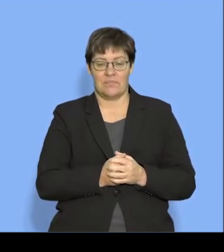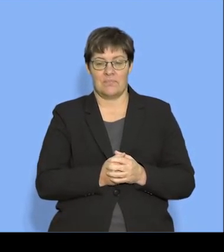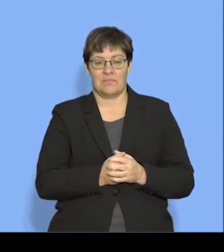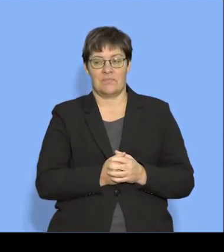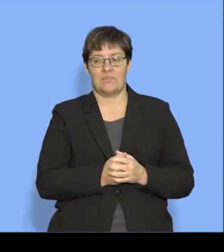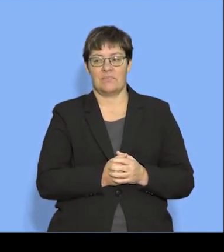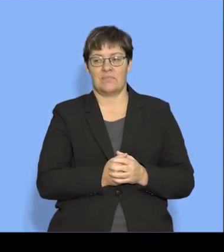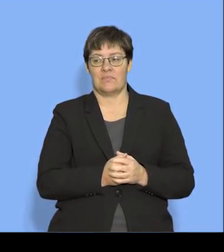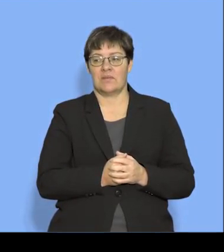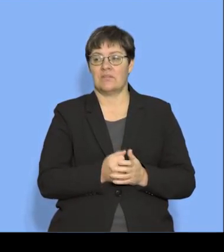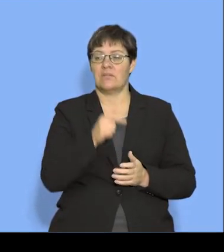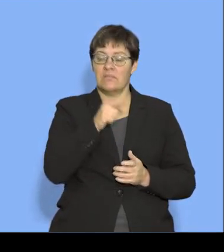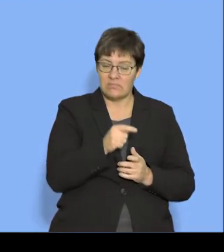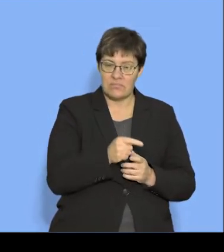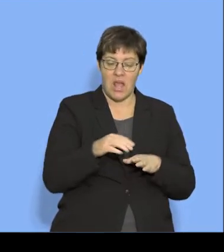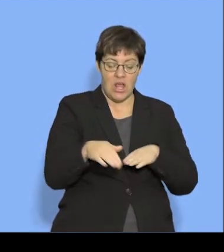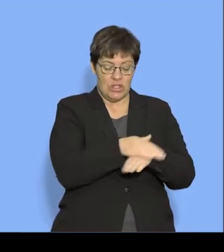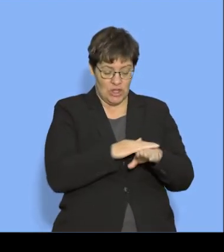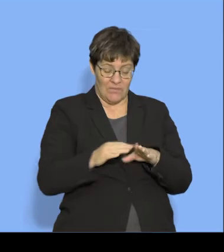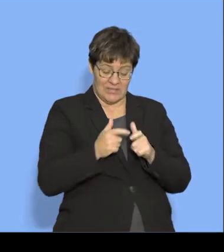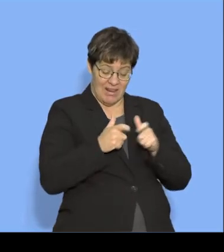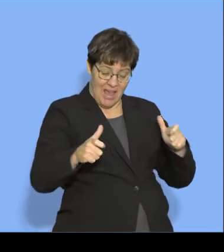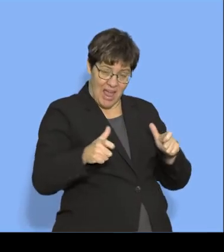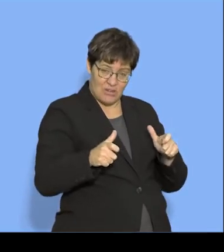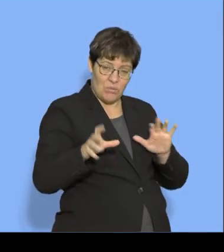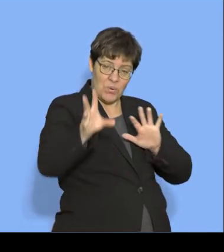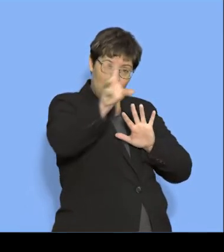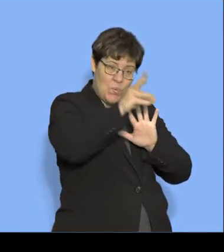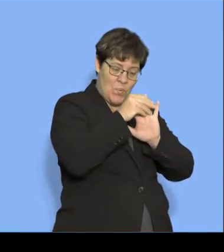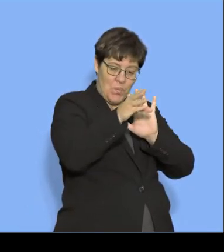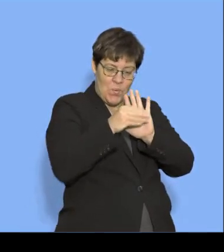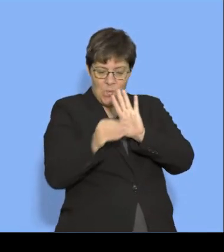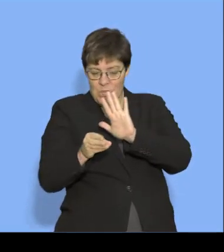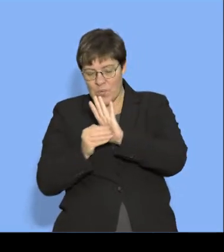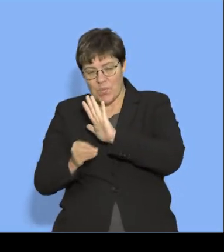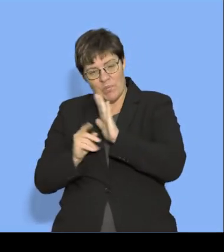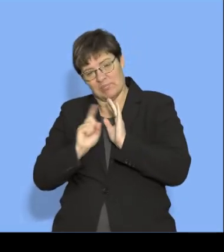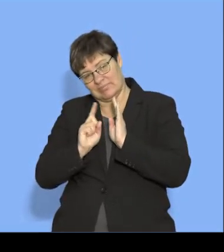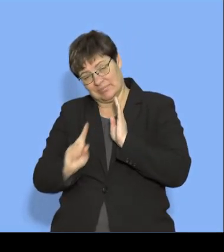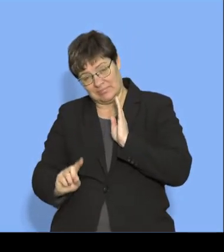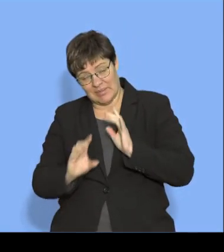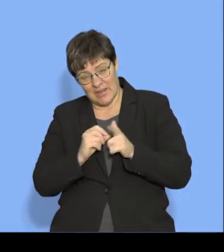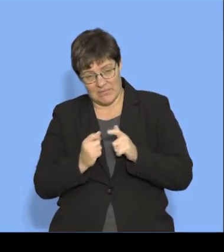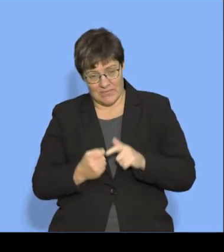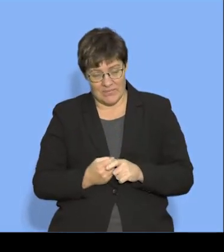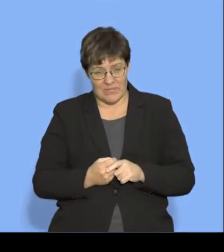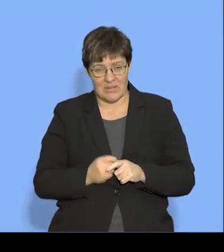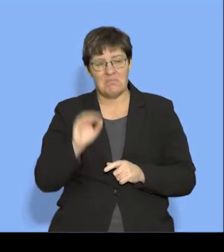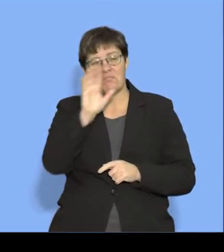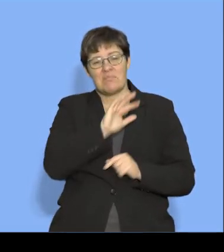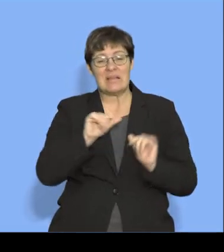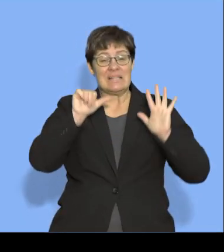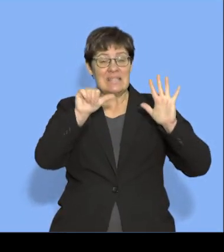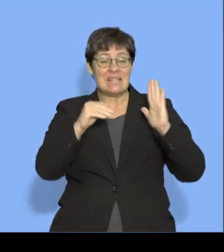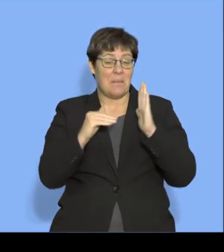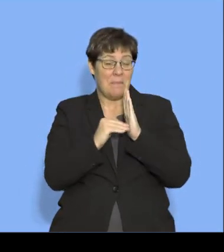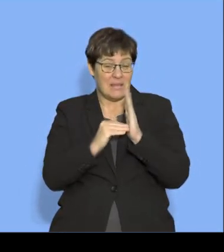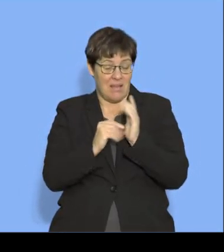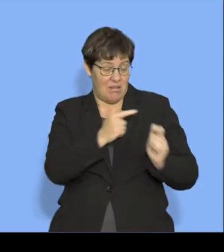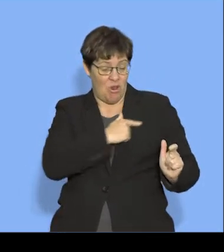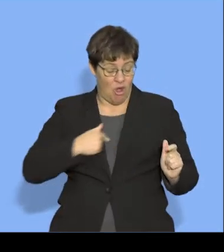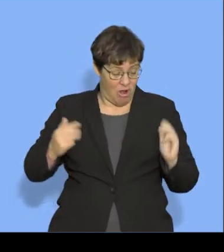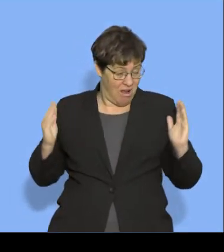Right, so the small intestine has a large surface area to absorb nutrients. It is approximately 6 meters